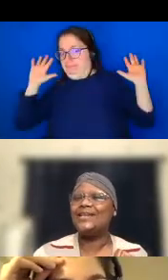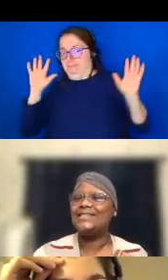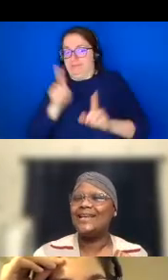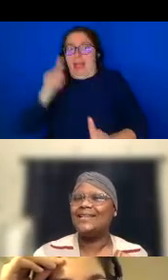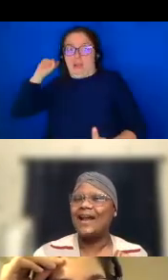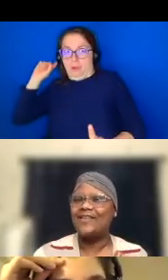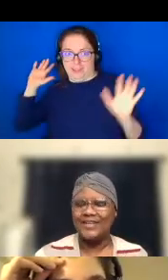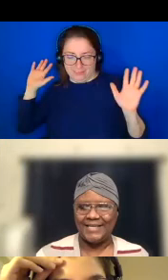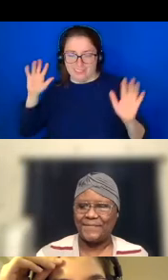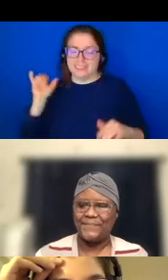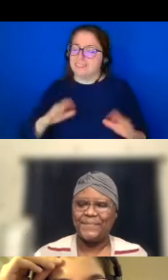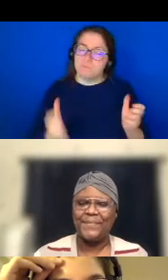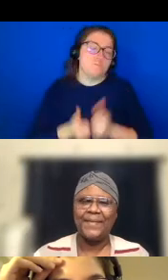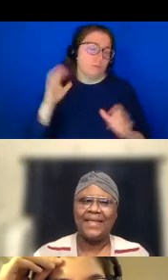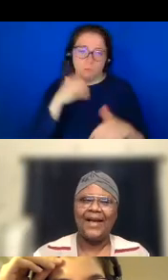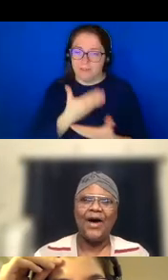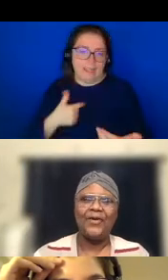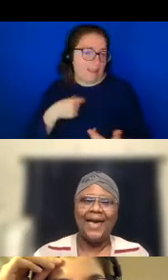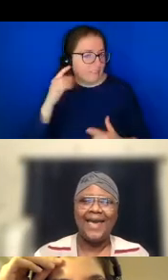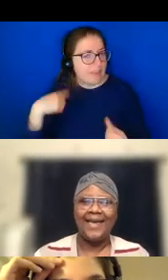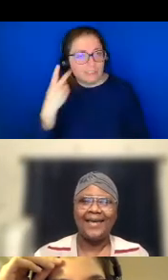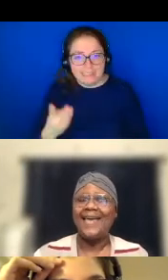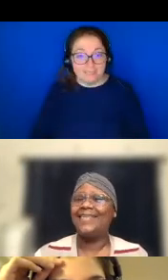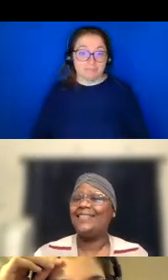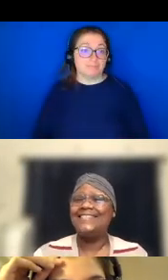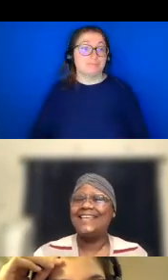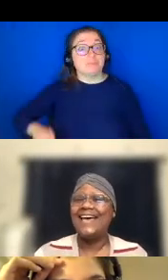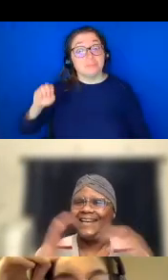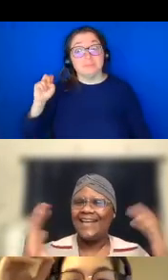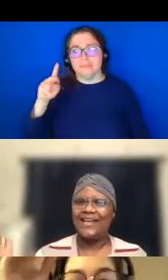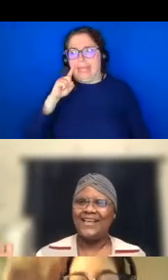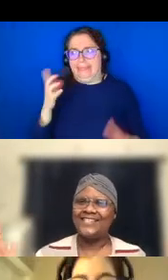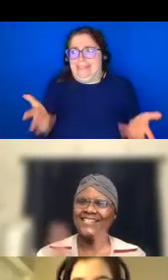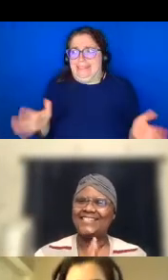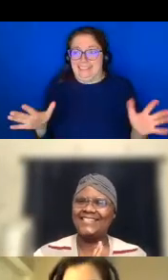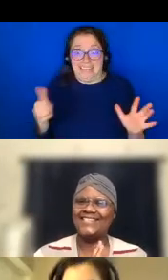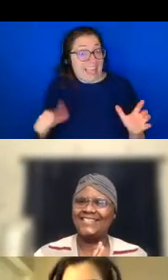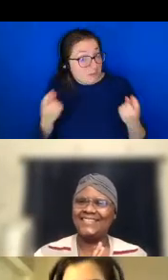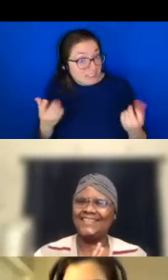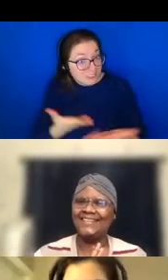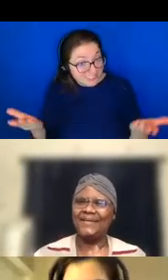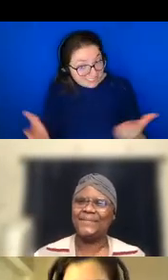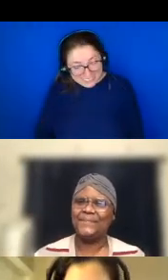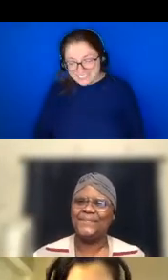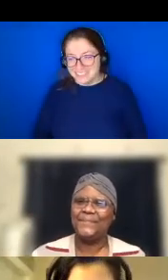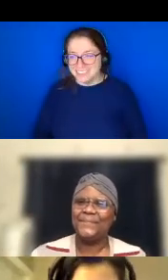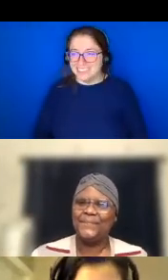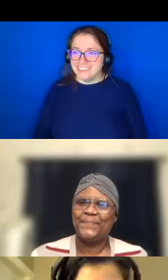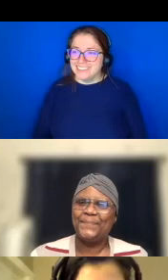the weirdest thing that I've ever seen. Okay, I think that's it. Any questions?